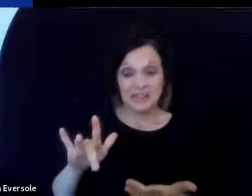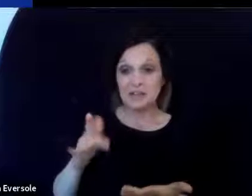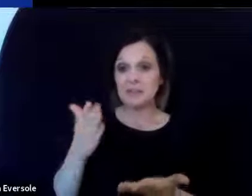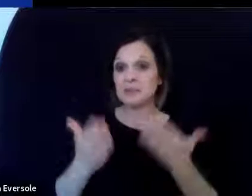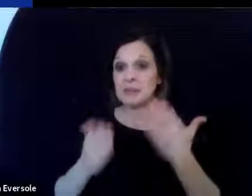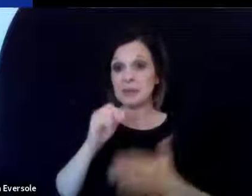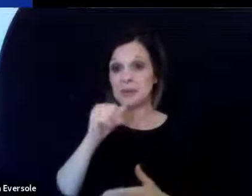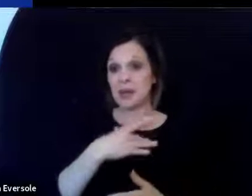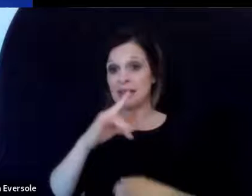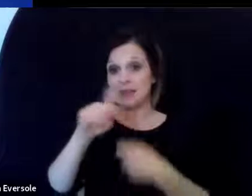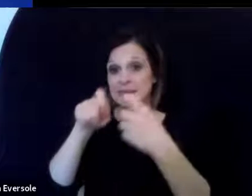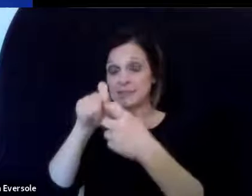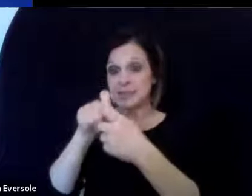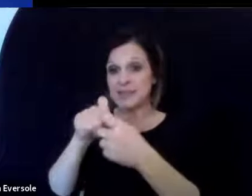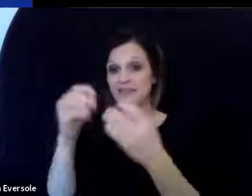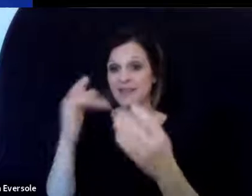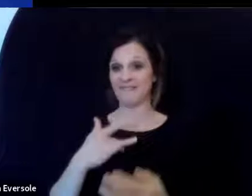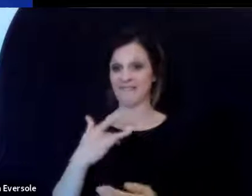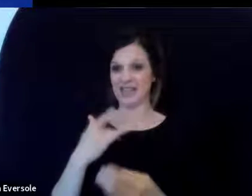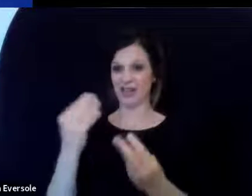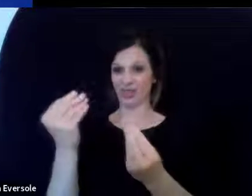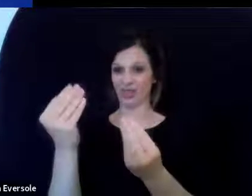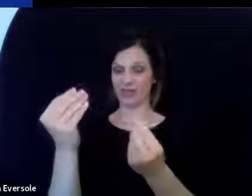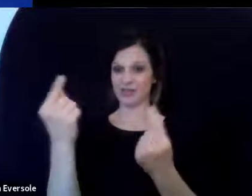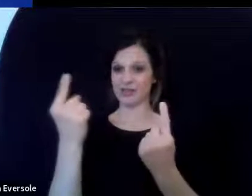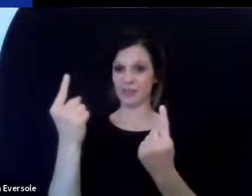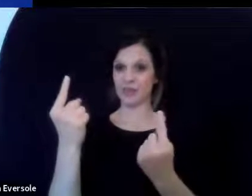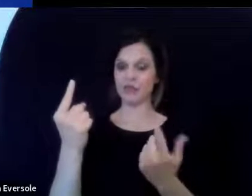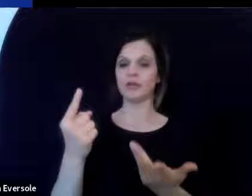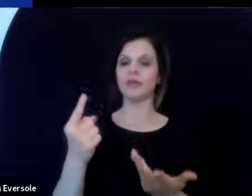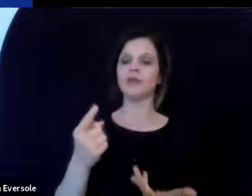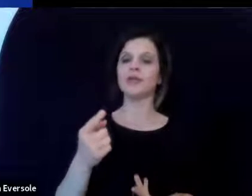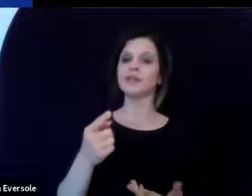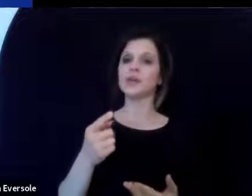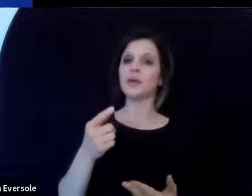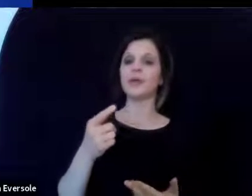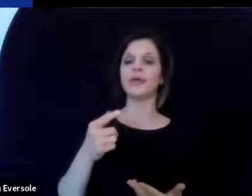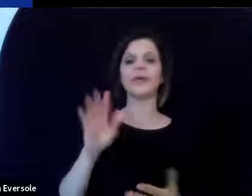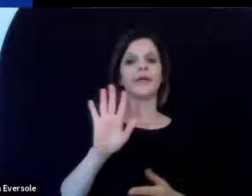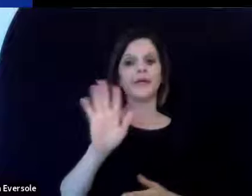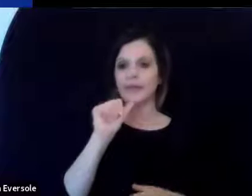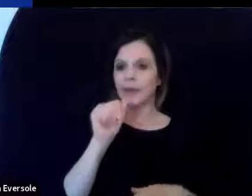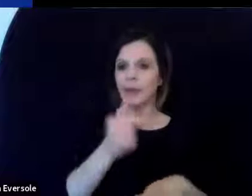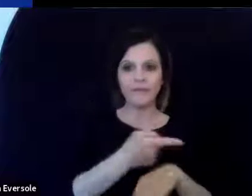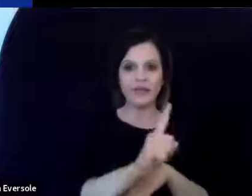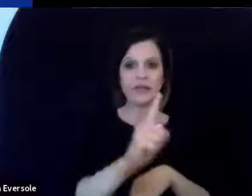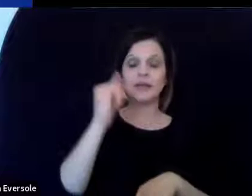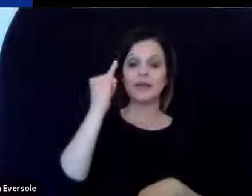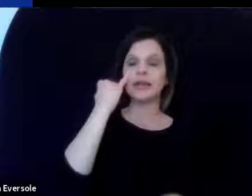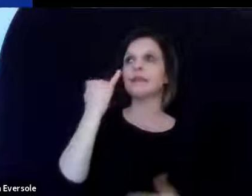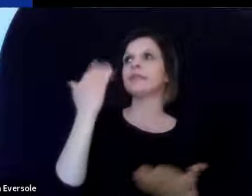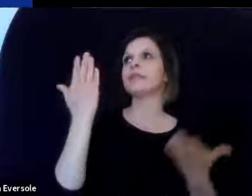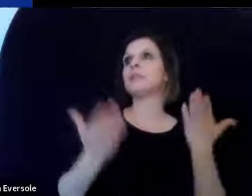kid and they show an aversion to it, and let's just say